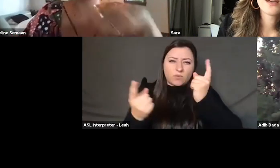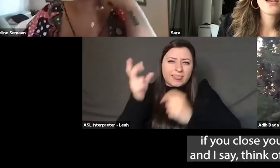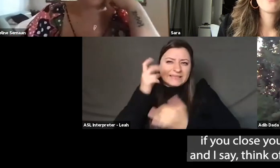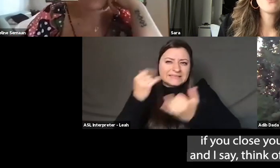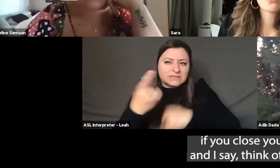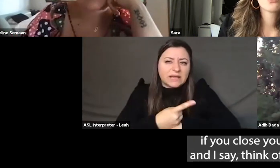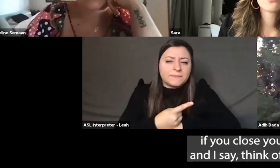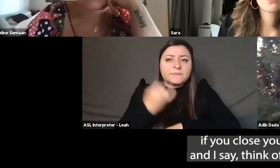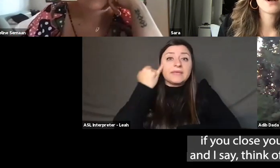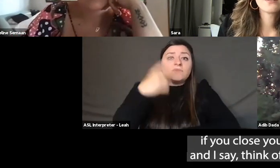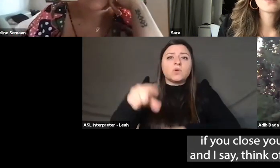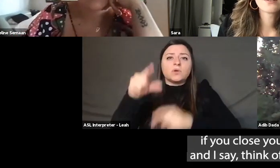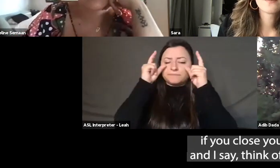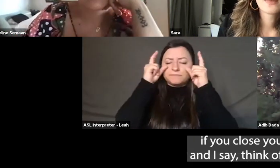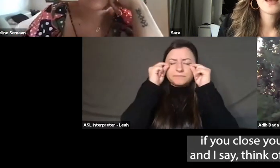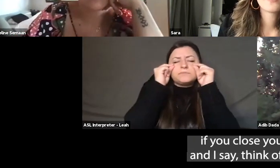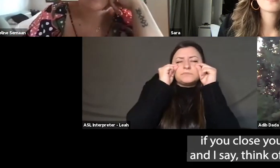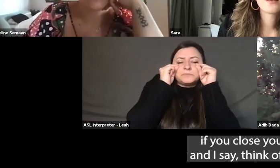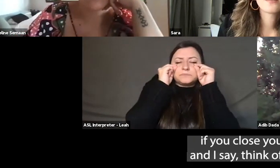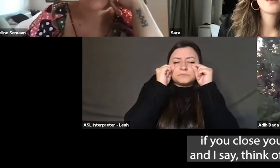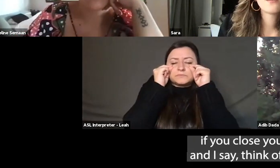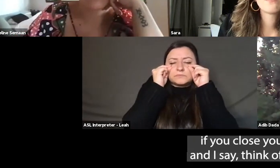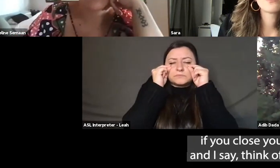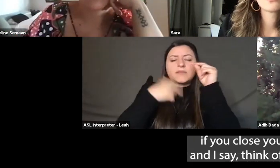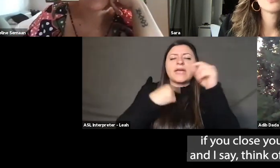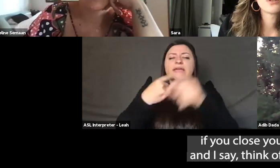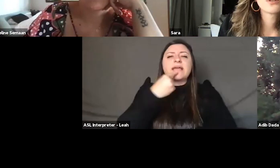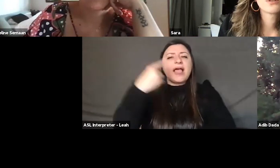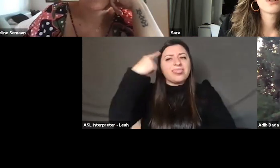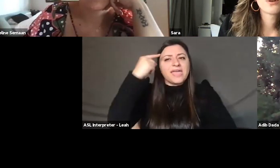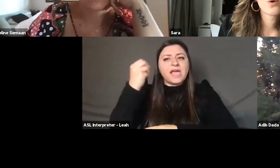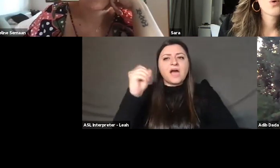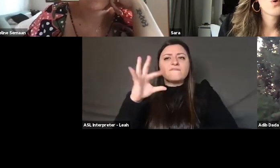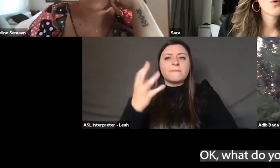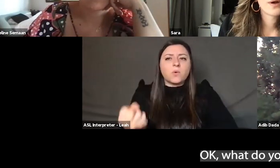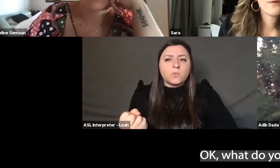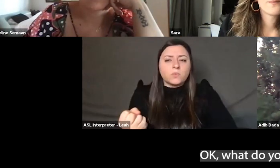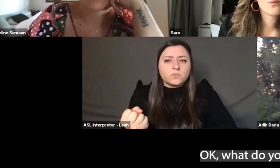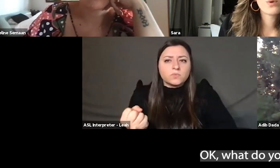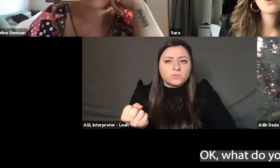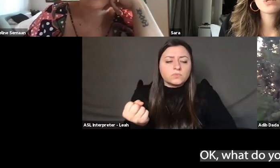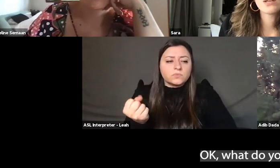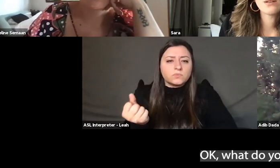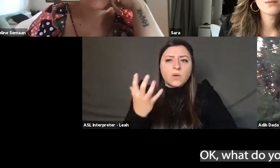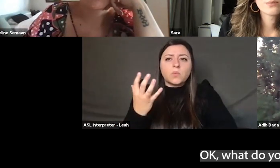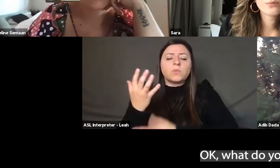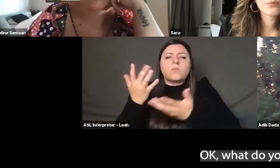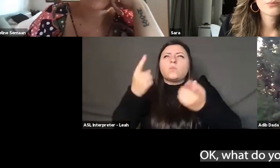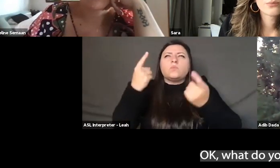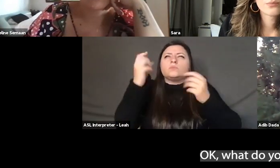today. If you close your eyes and I say, think of Beirut, okay? What do you see?